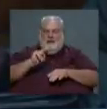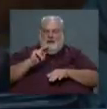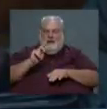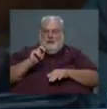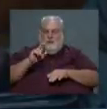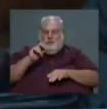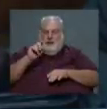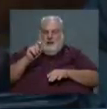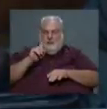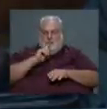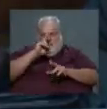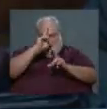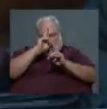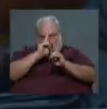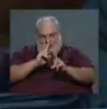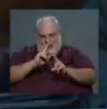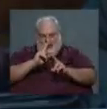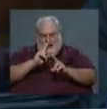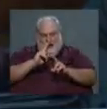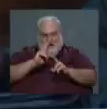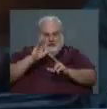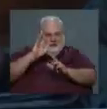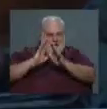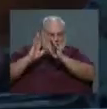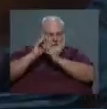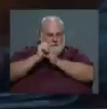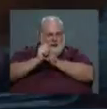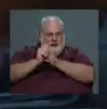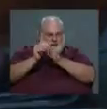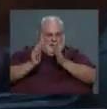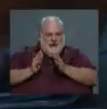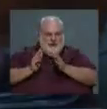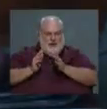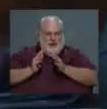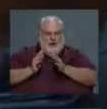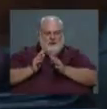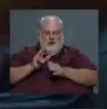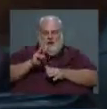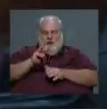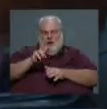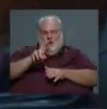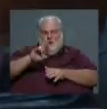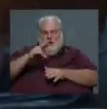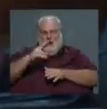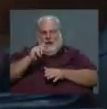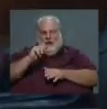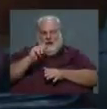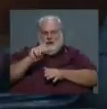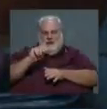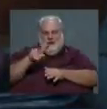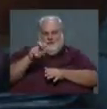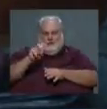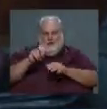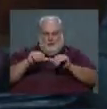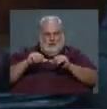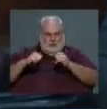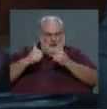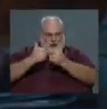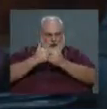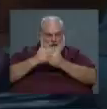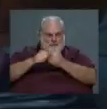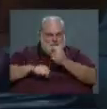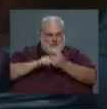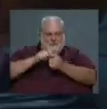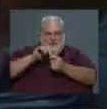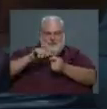pioneer of the Wright Avenue Neighborhood Association, a well-deserved honor for the many years of her dedication to the community and specifically to